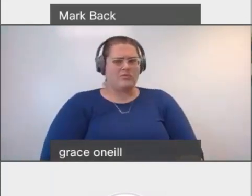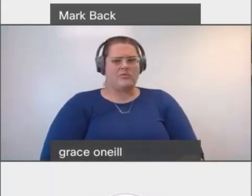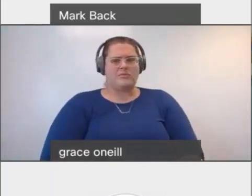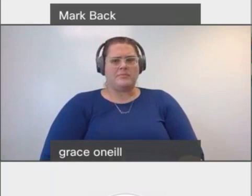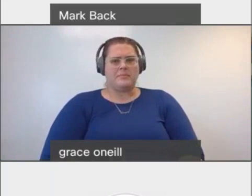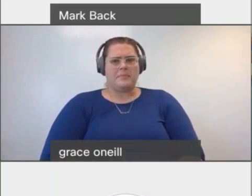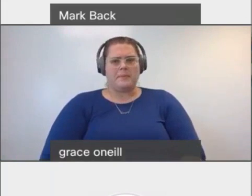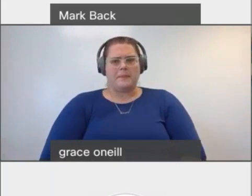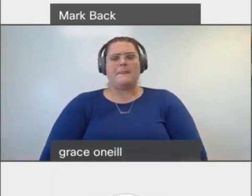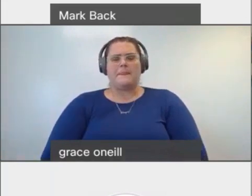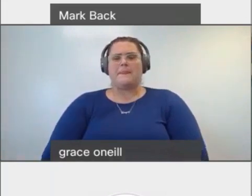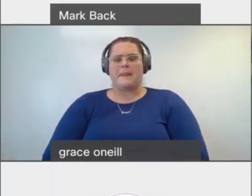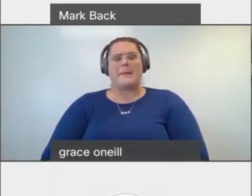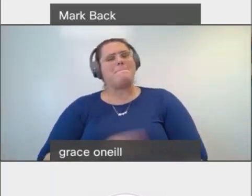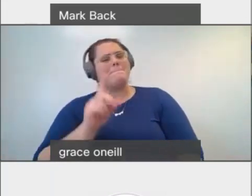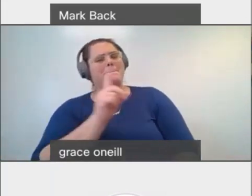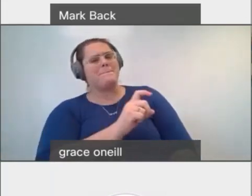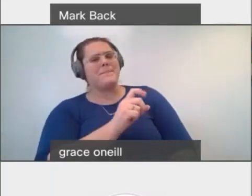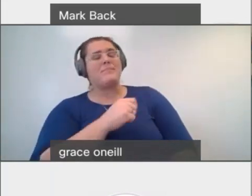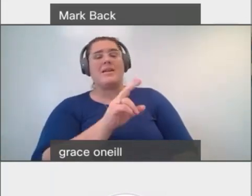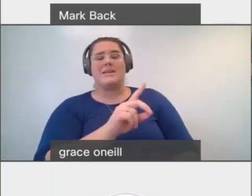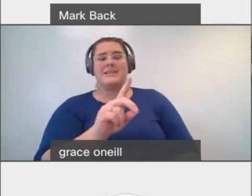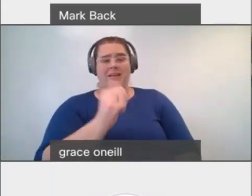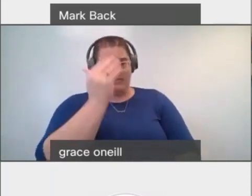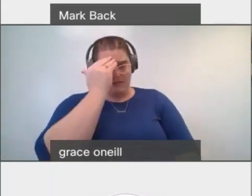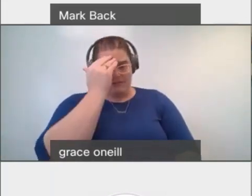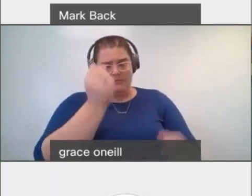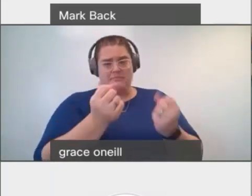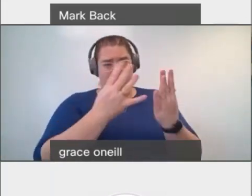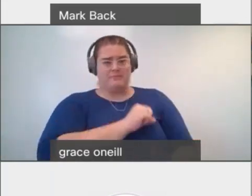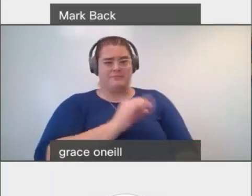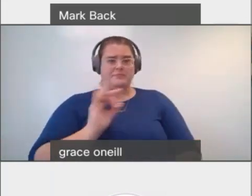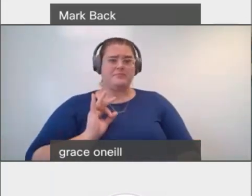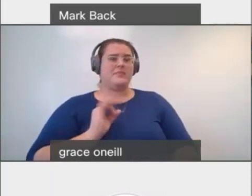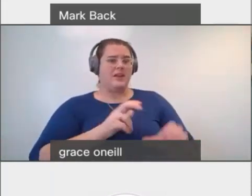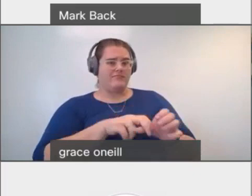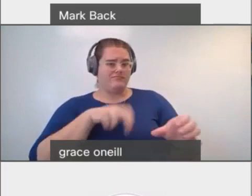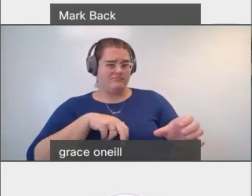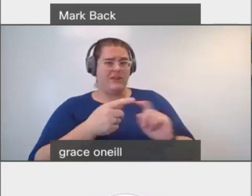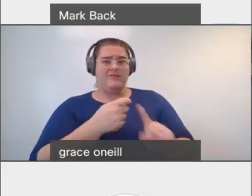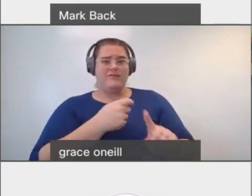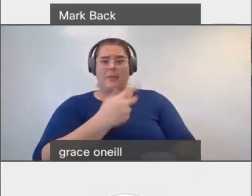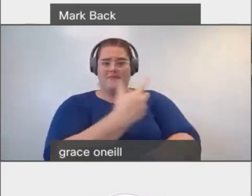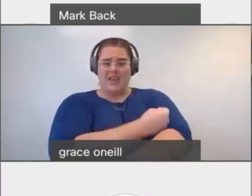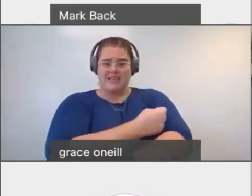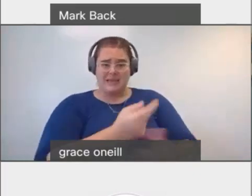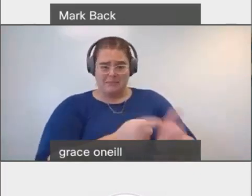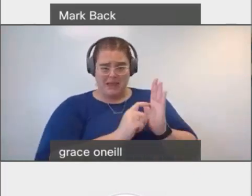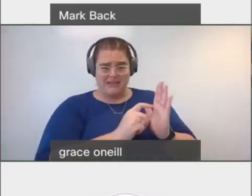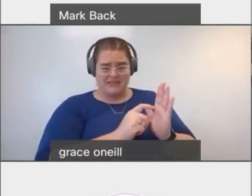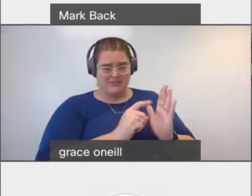Is DDS aware of the number of staff lost to vaccine mandates? Is this being tracked? Just